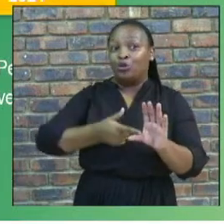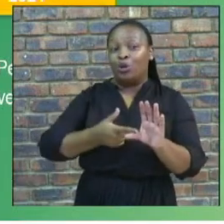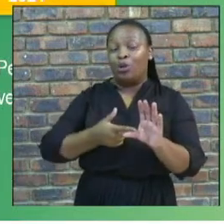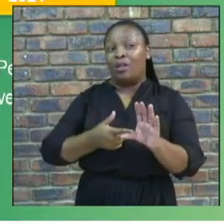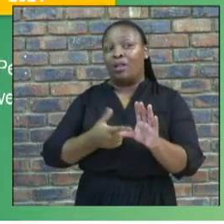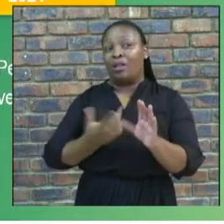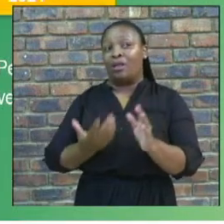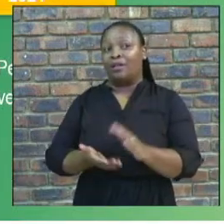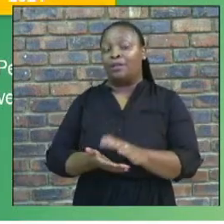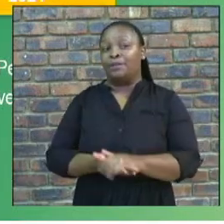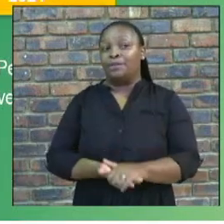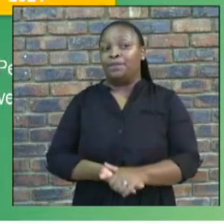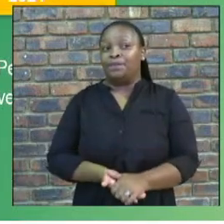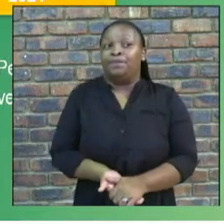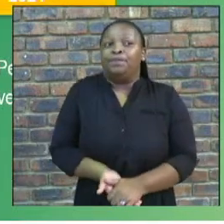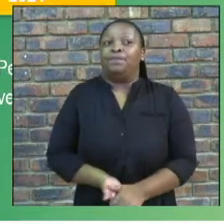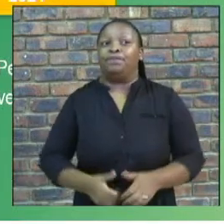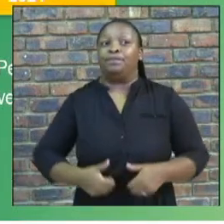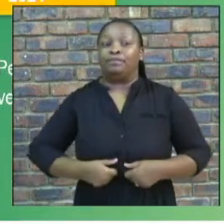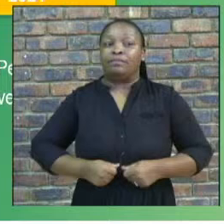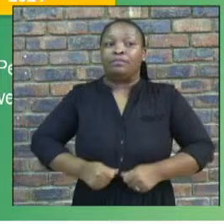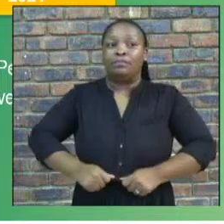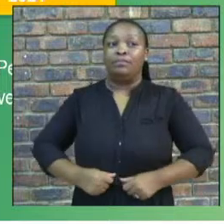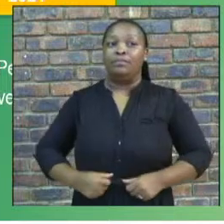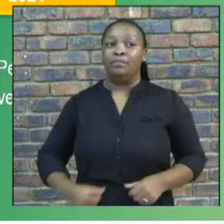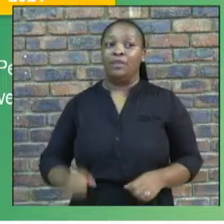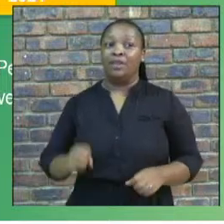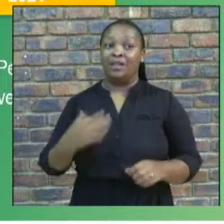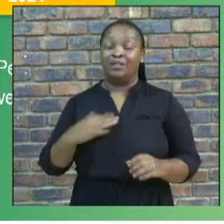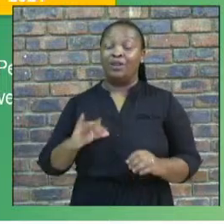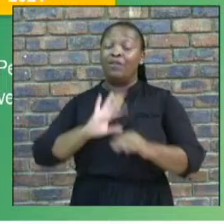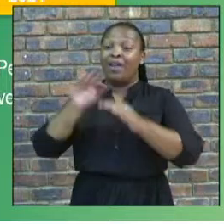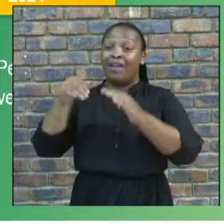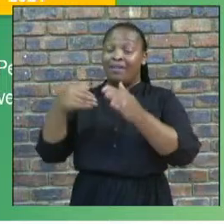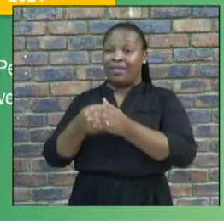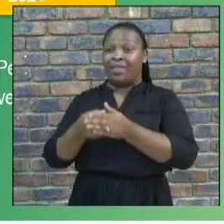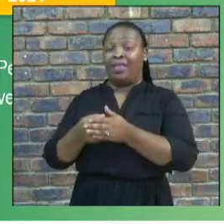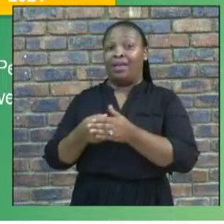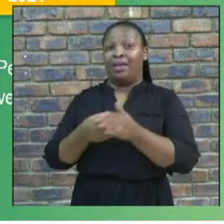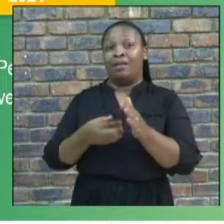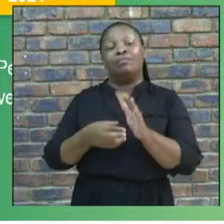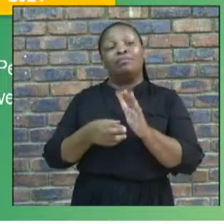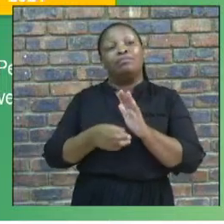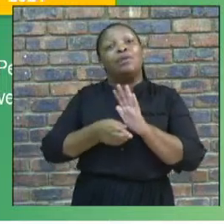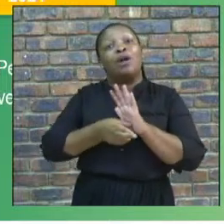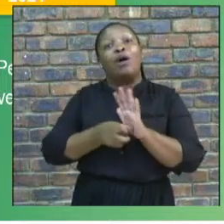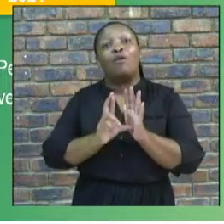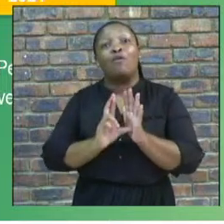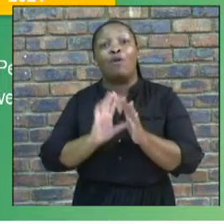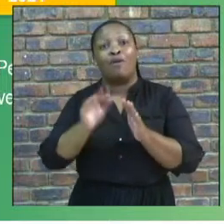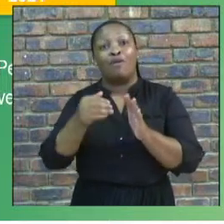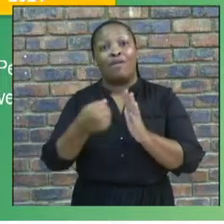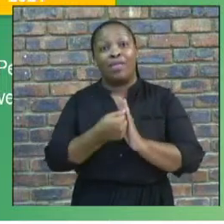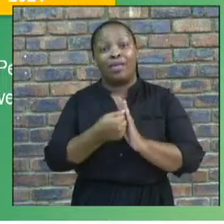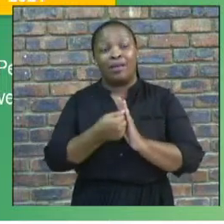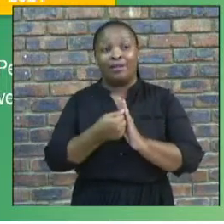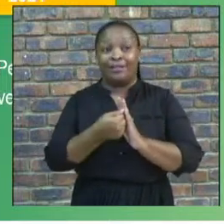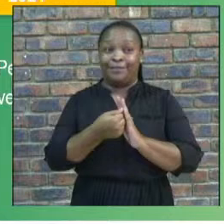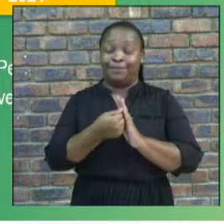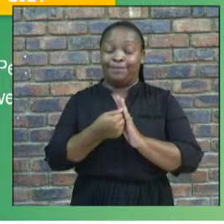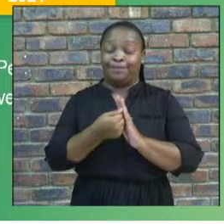So in terms of the overview of related legislation that